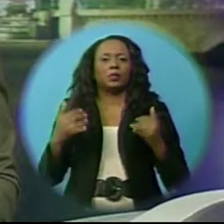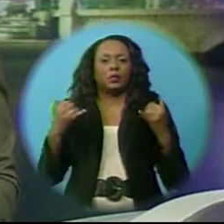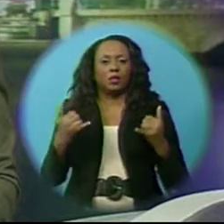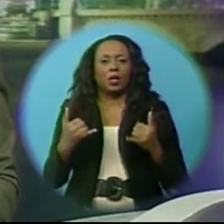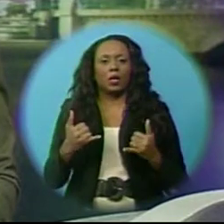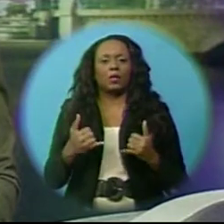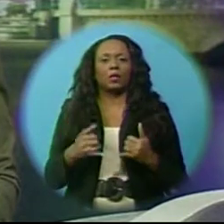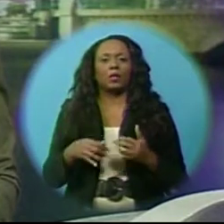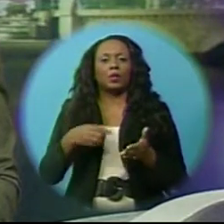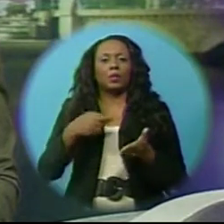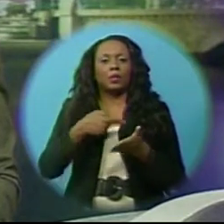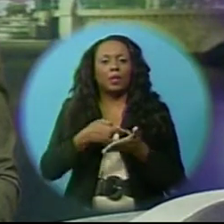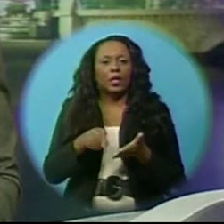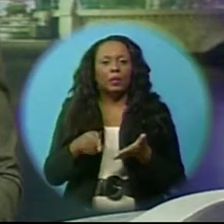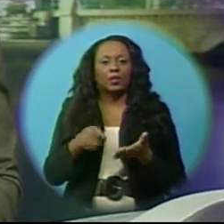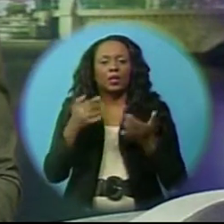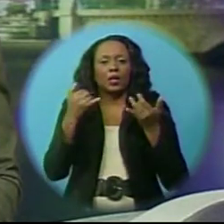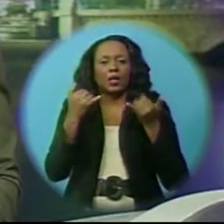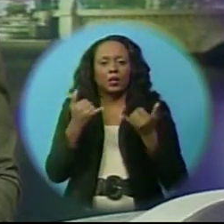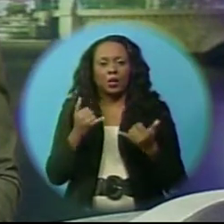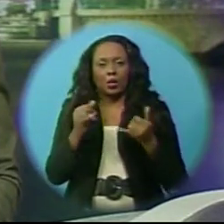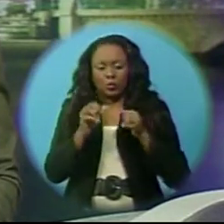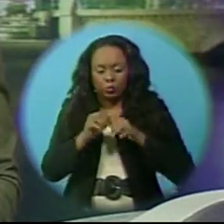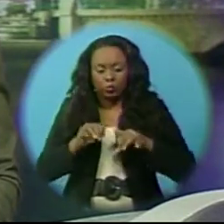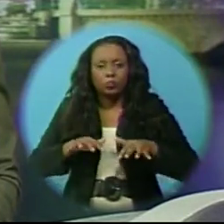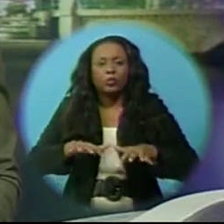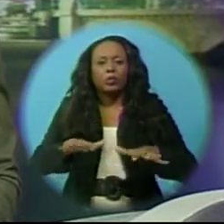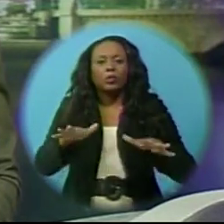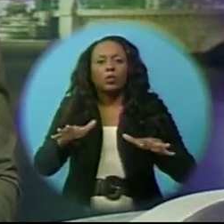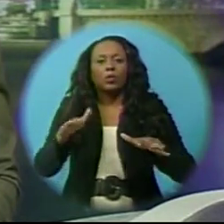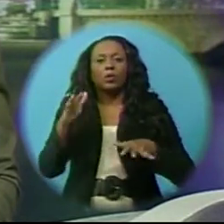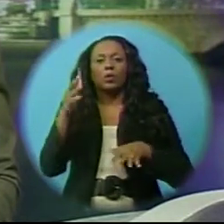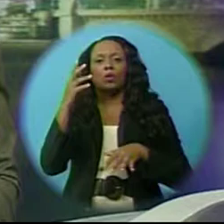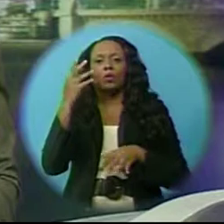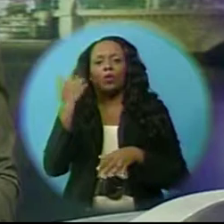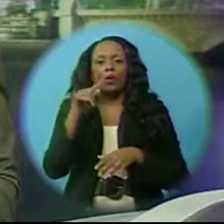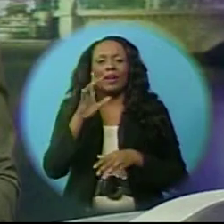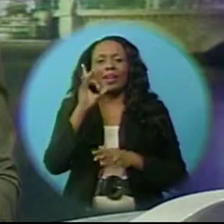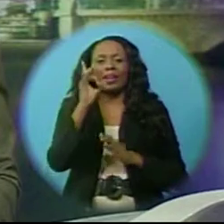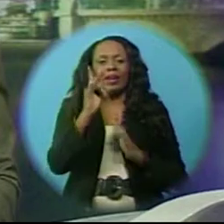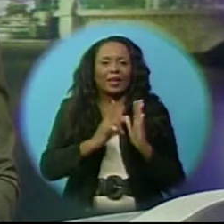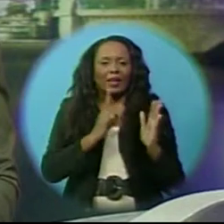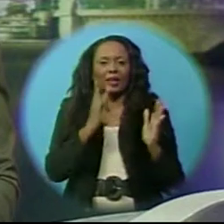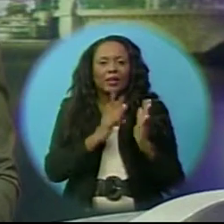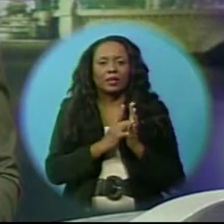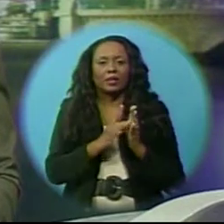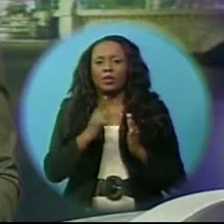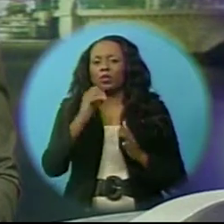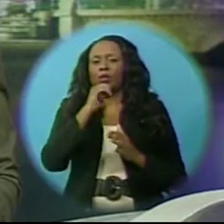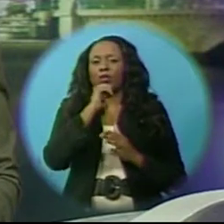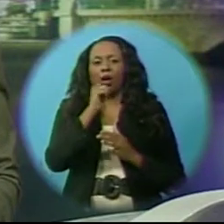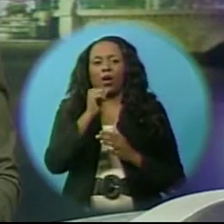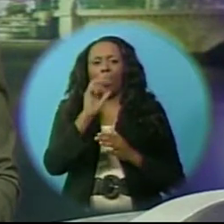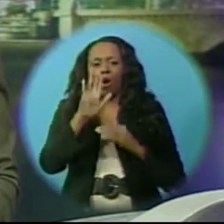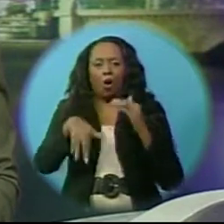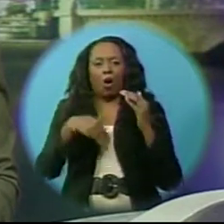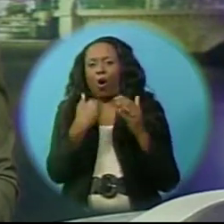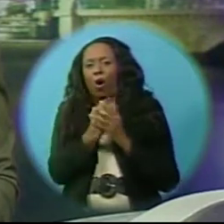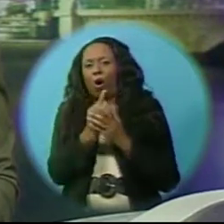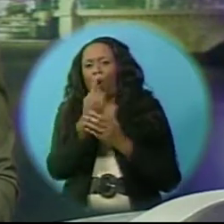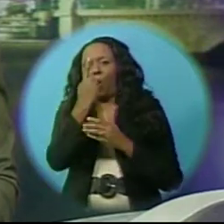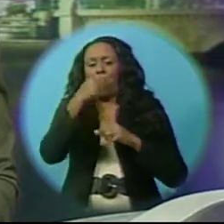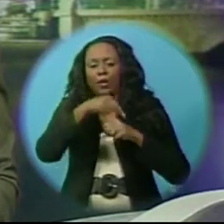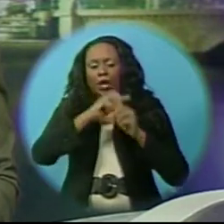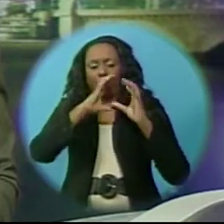which starts with the World T20, payments are now spread out and distributed over an 8-year cycle rather than being paid in a